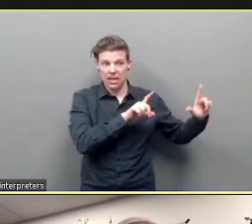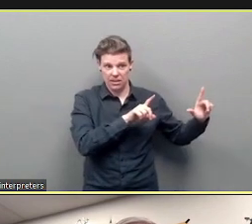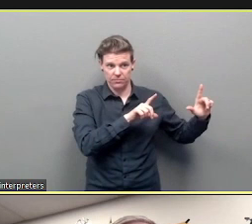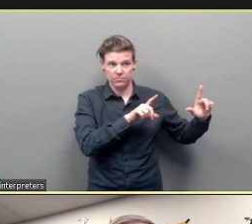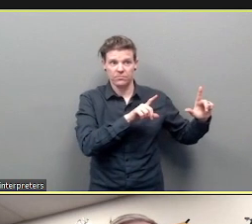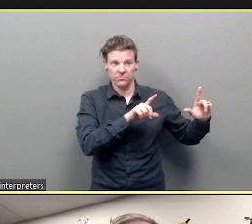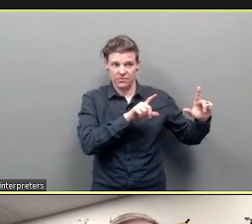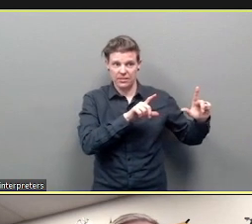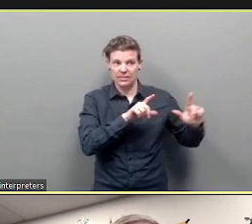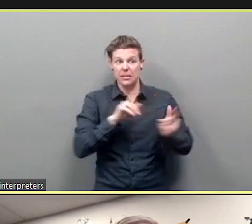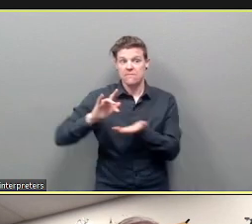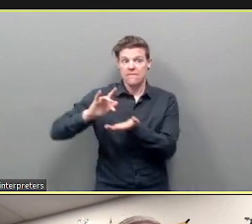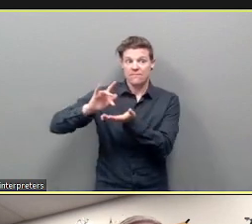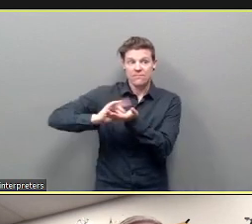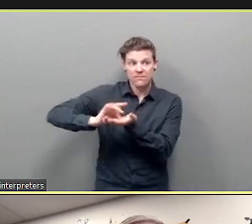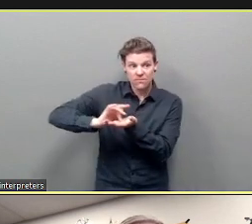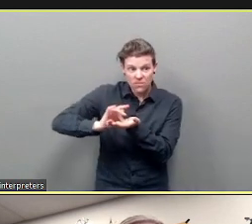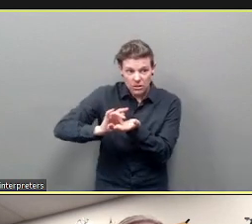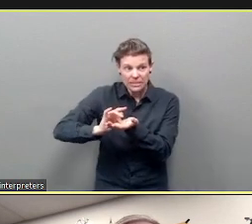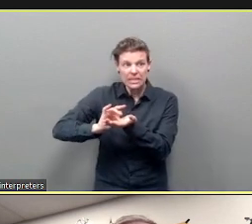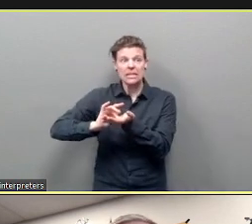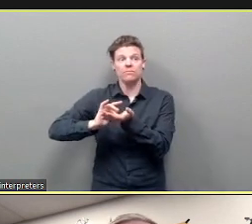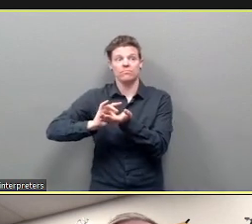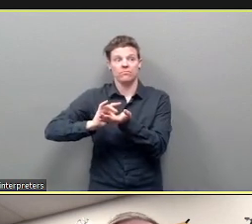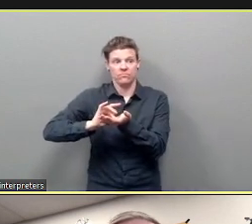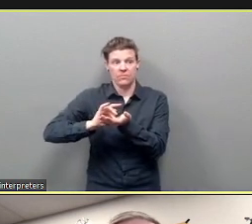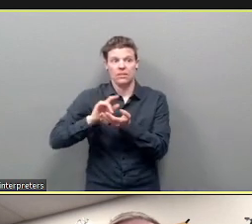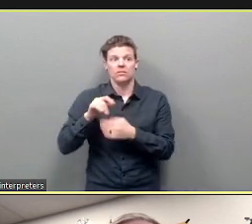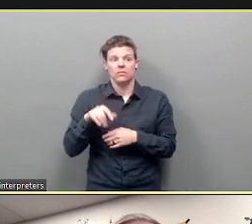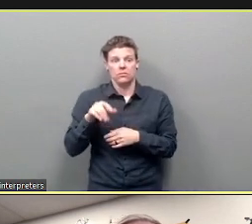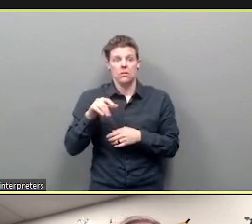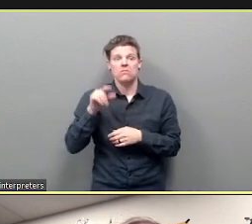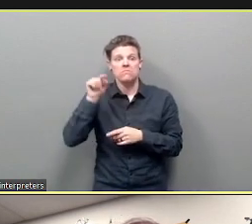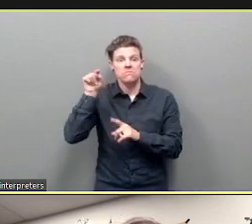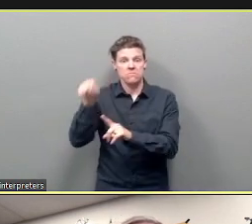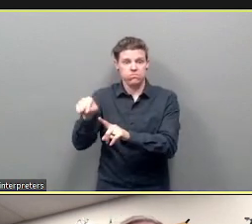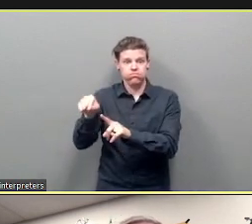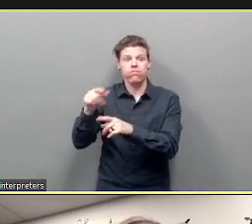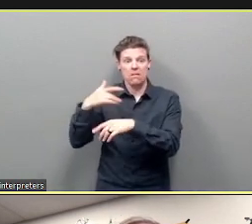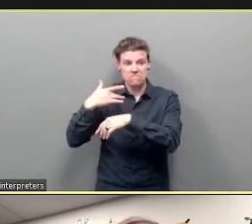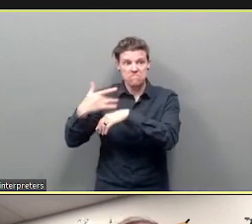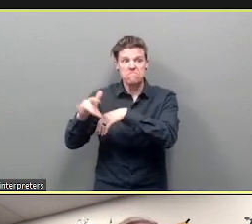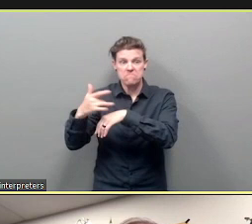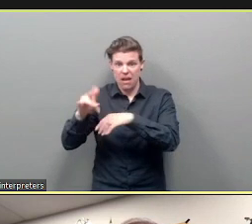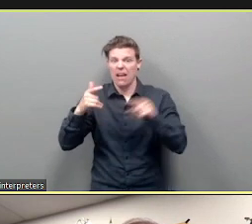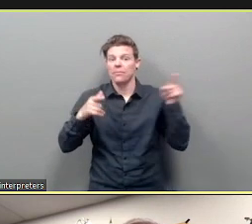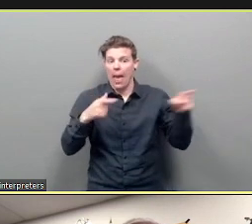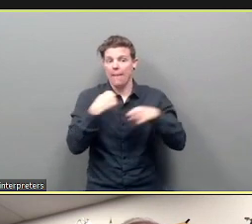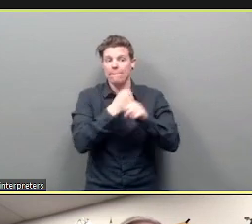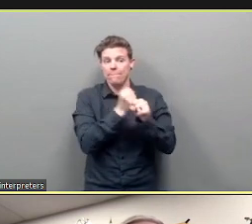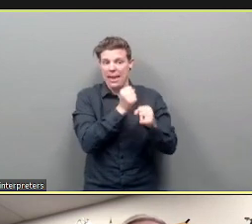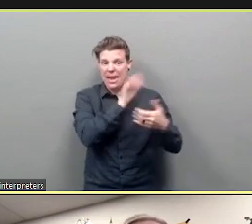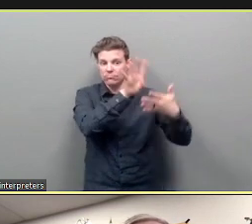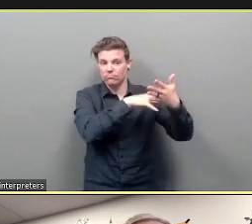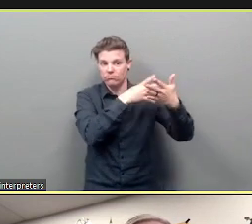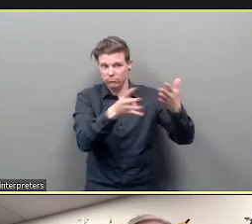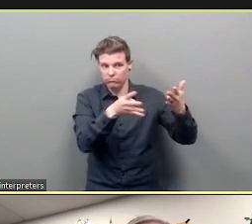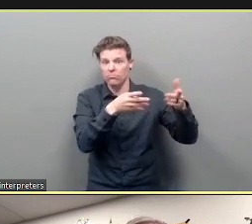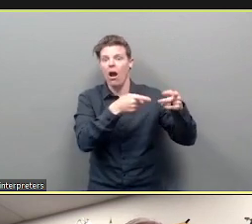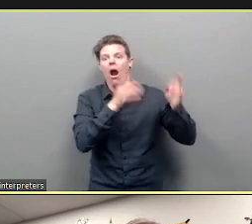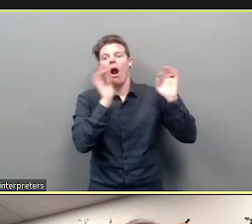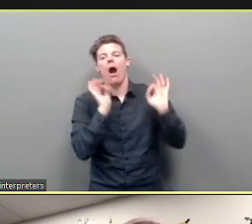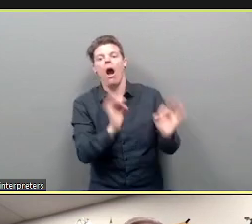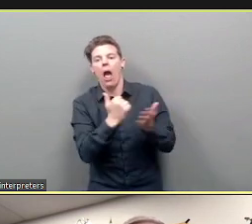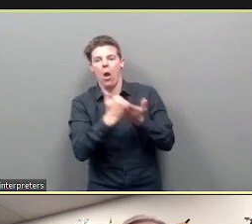Lovato, who's just fantastic, did a great job making this chart for us this morning. And so let me go through the chart first